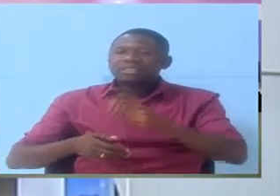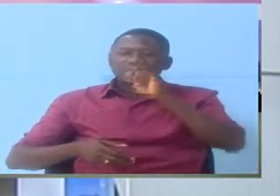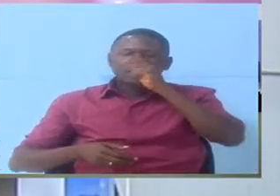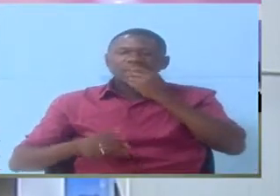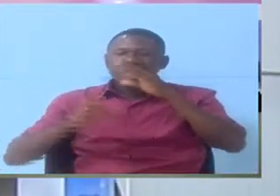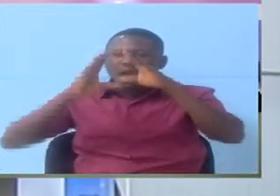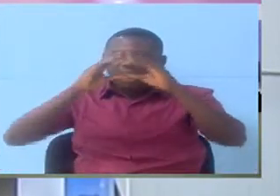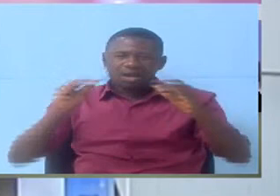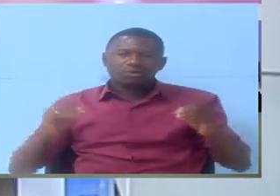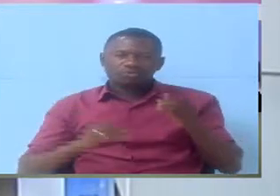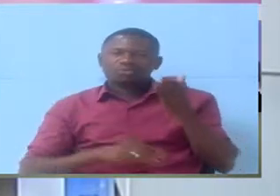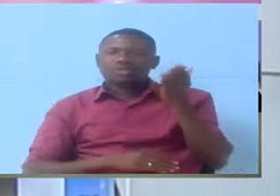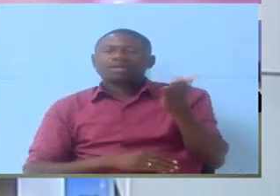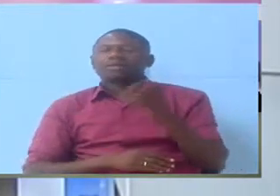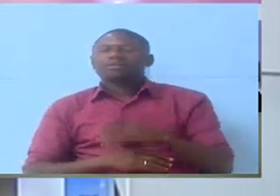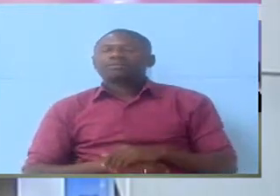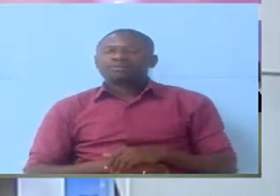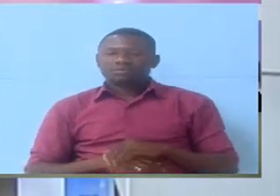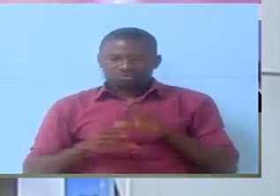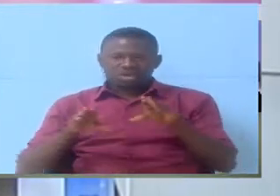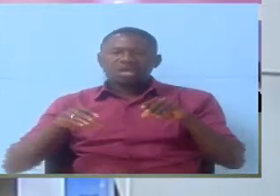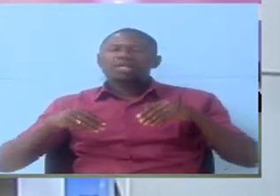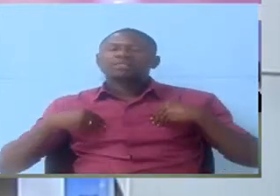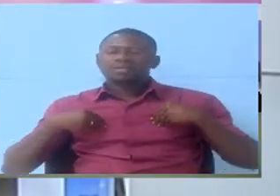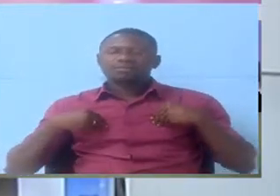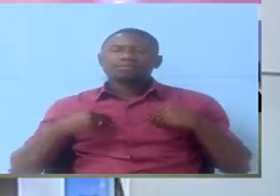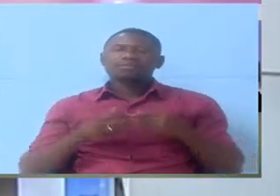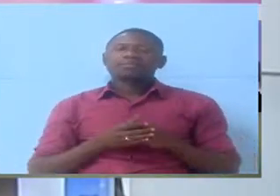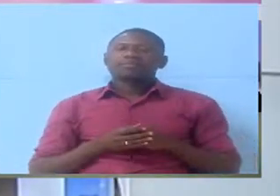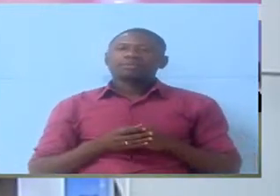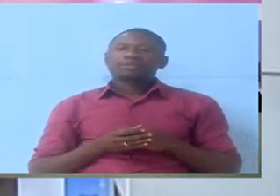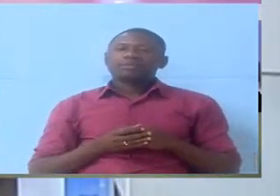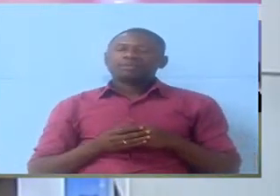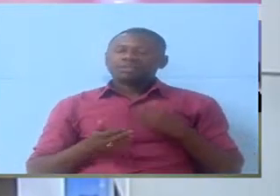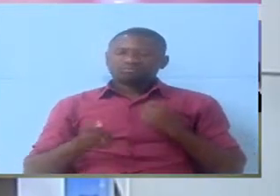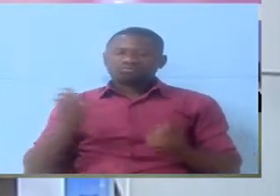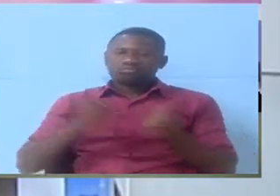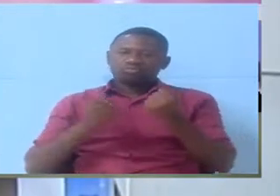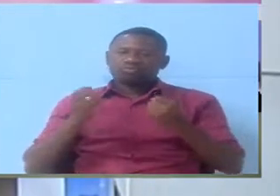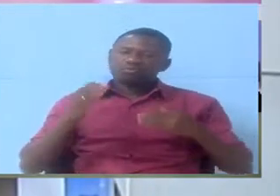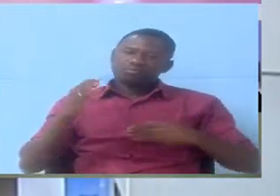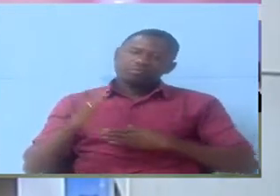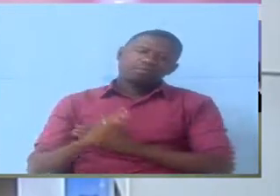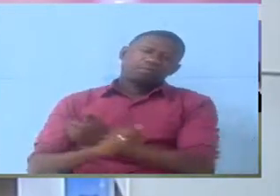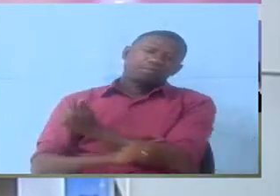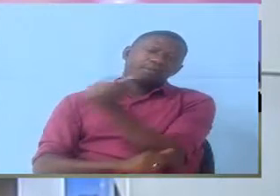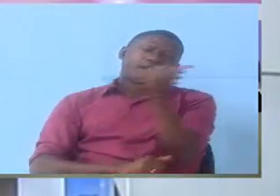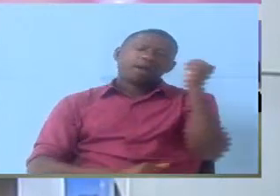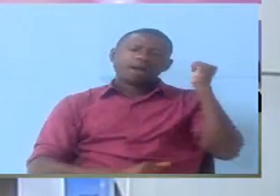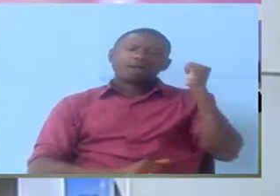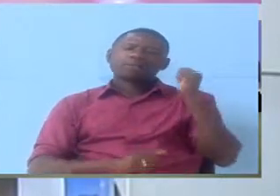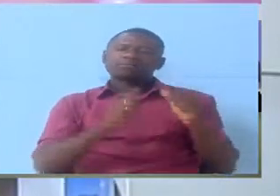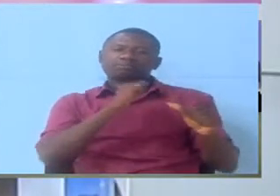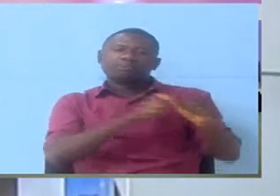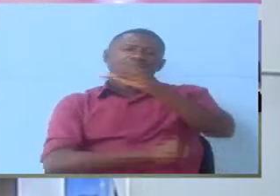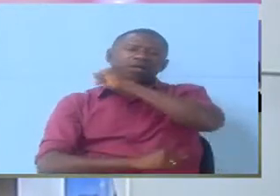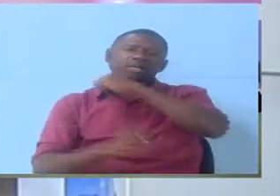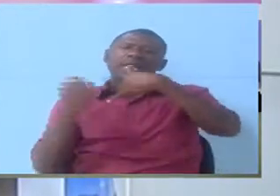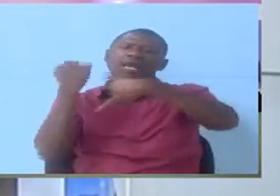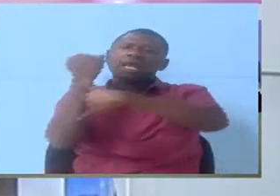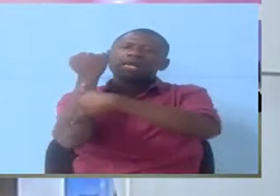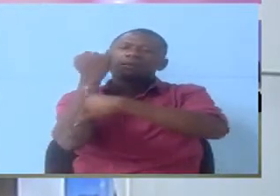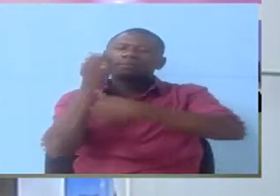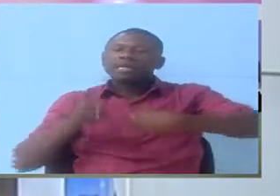mortuary. So he gave the green light. Asonta. The vehicles went back to Gamtel on the Gamtel road, the telegraph